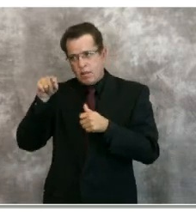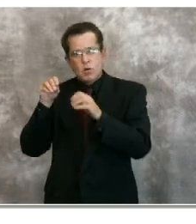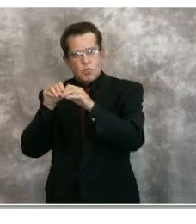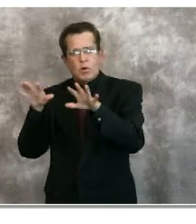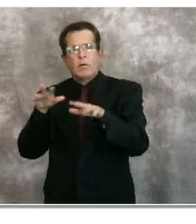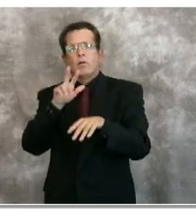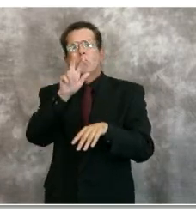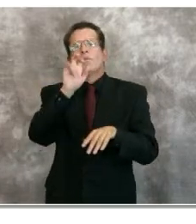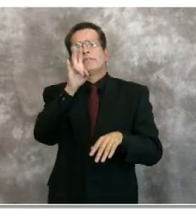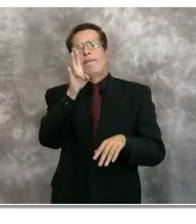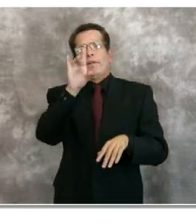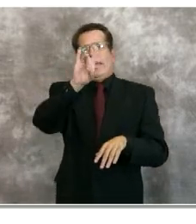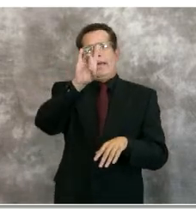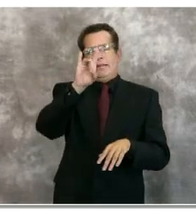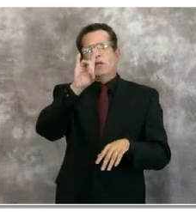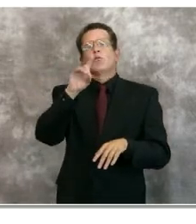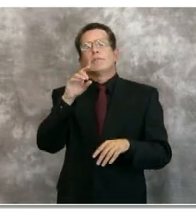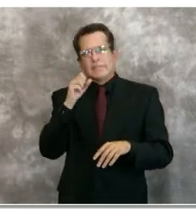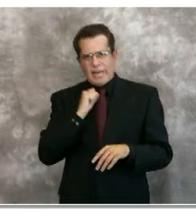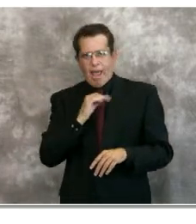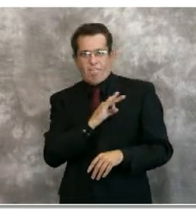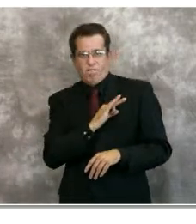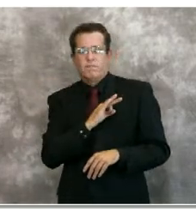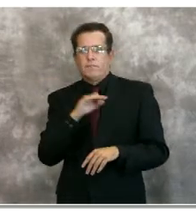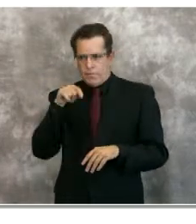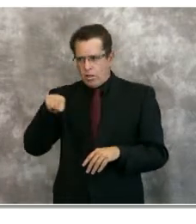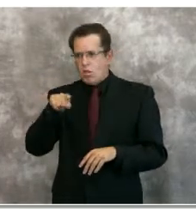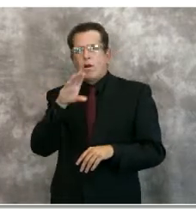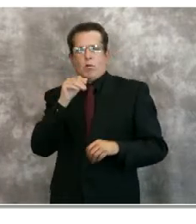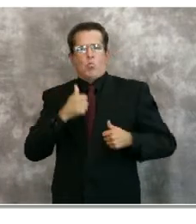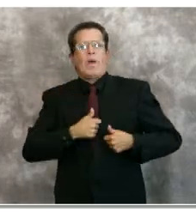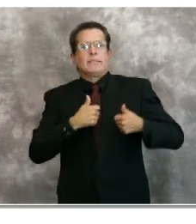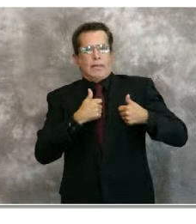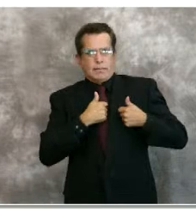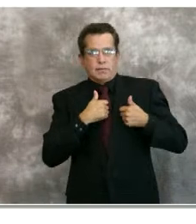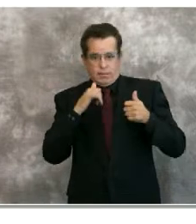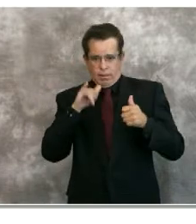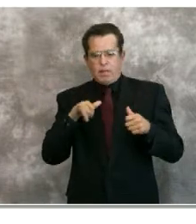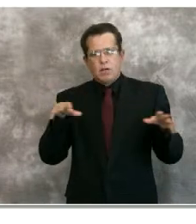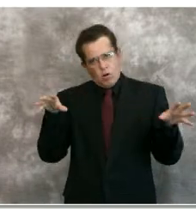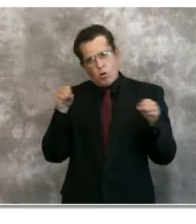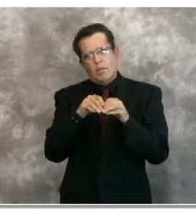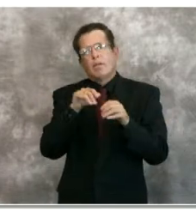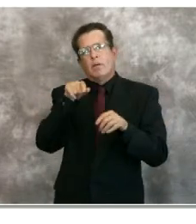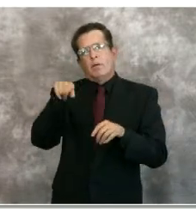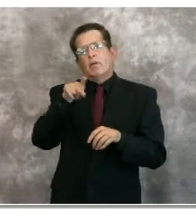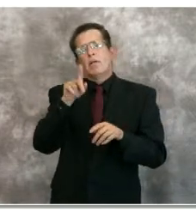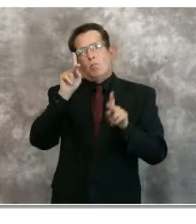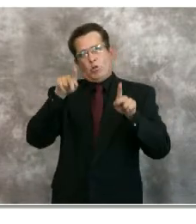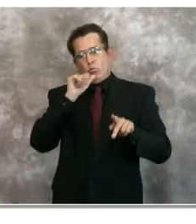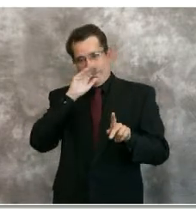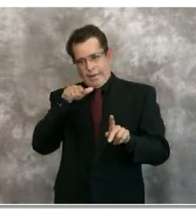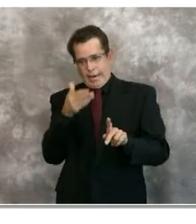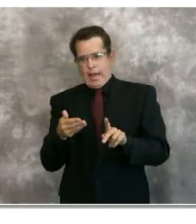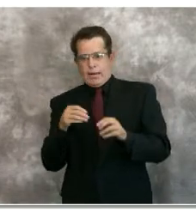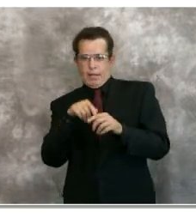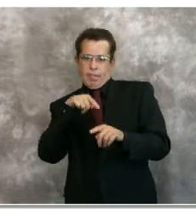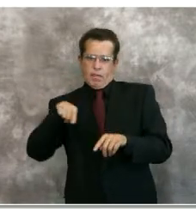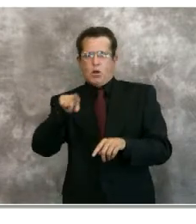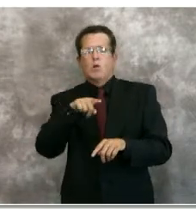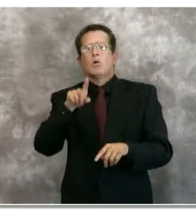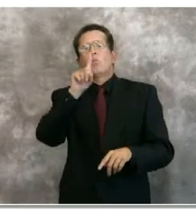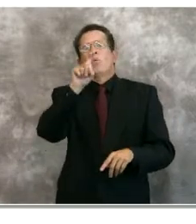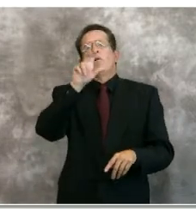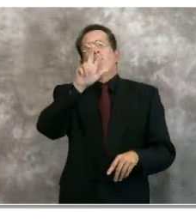378 staff, and includes individuals that have died, and that number is 133